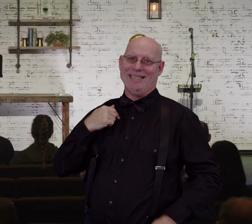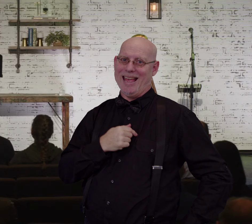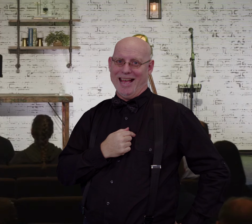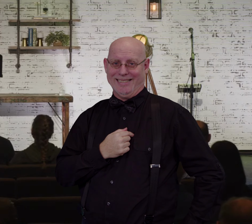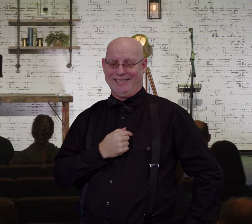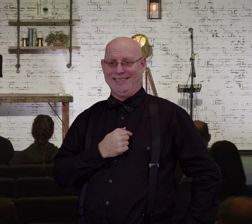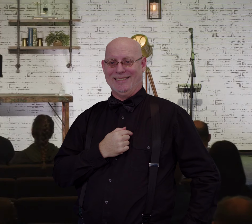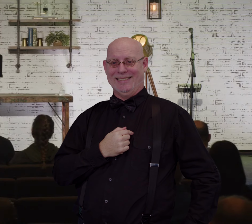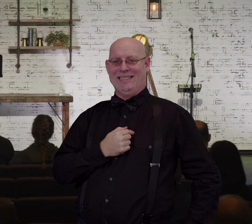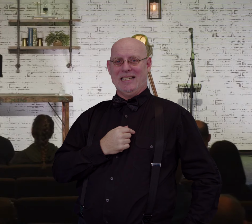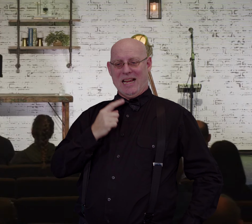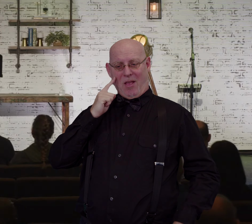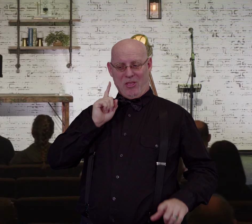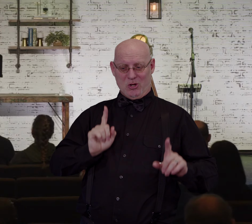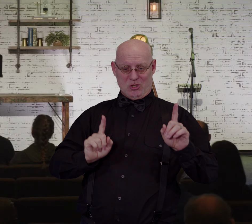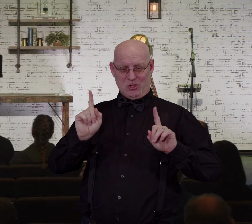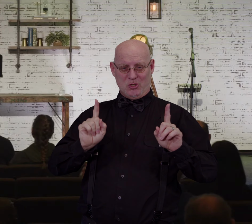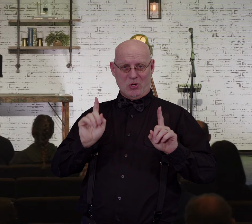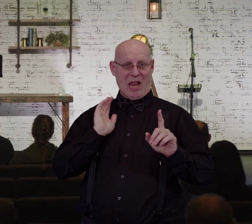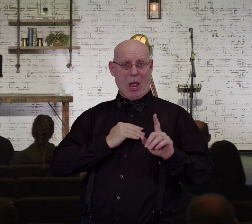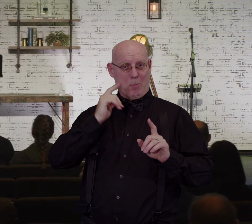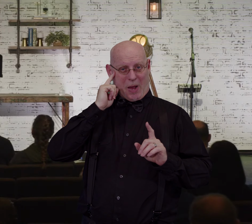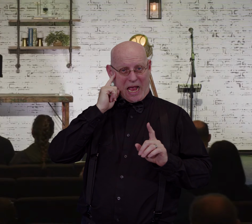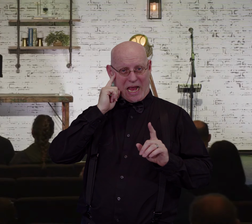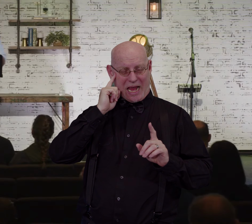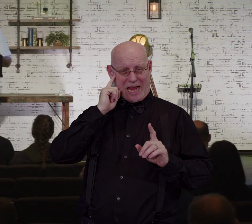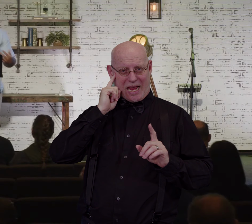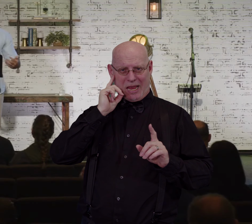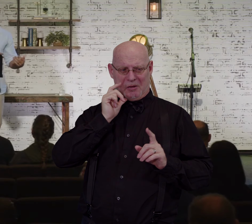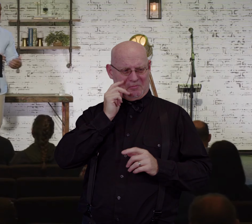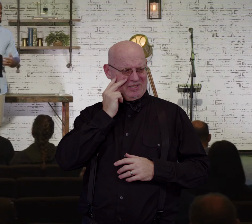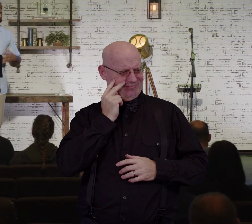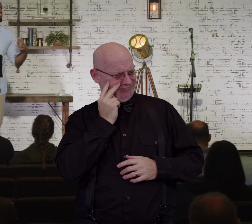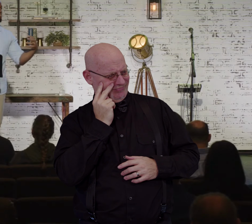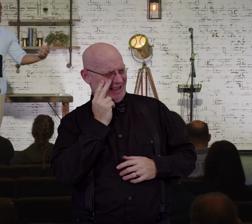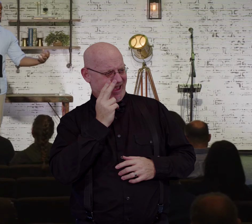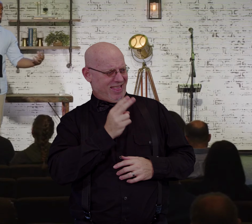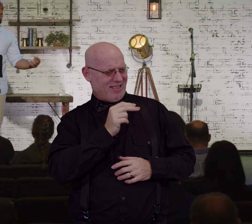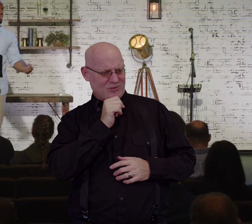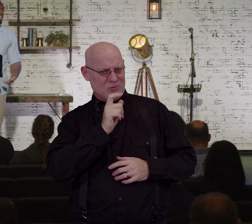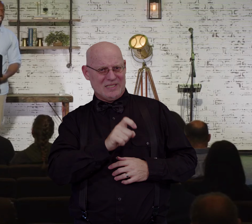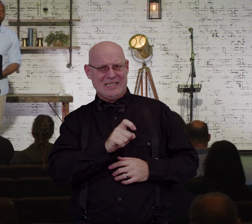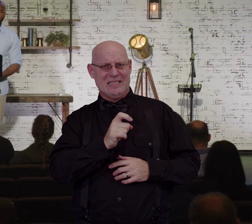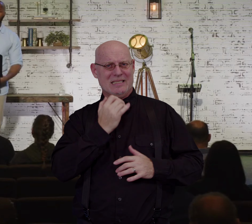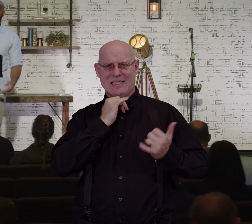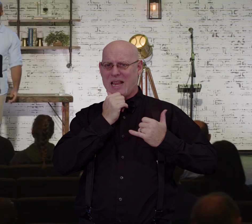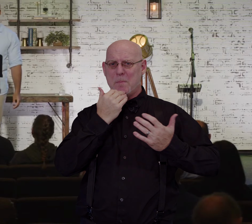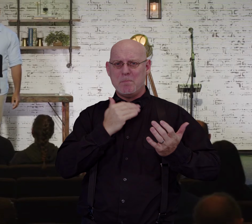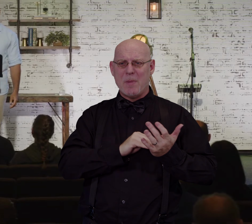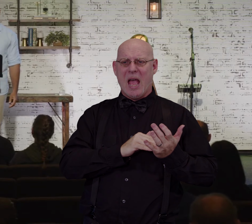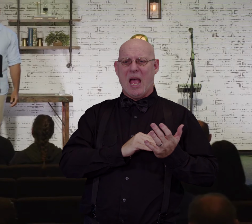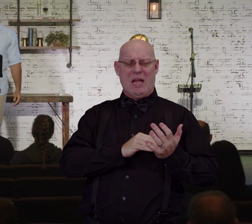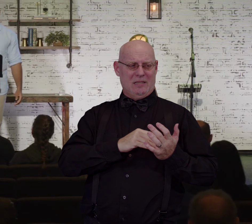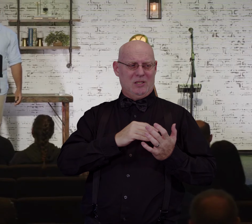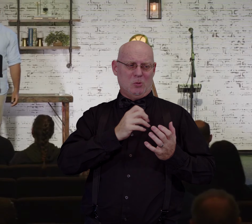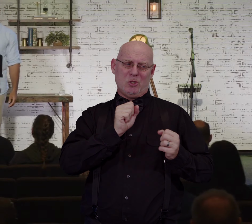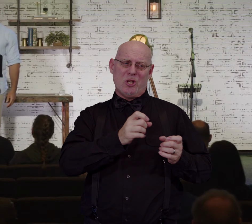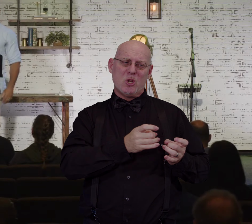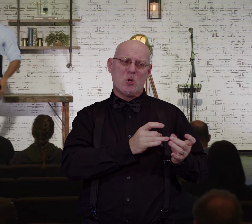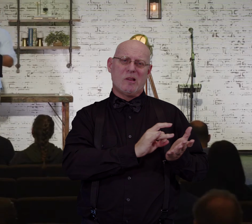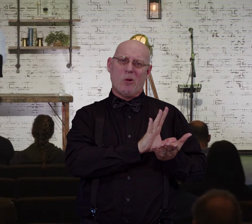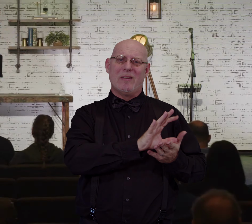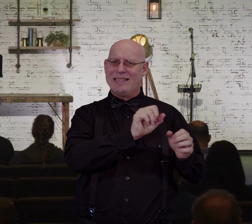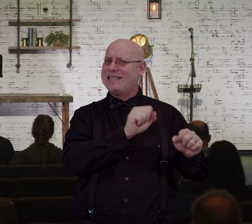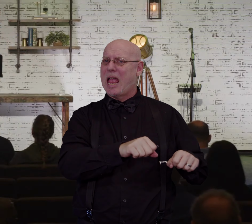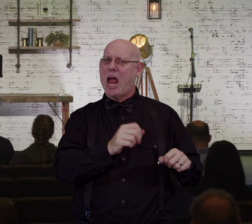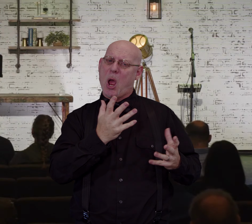us. And so I think with those two things in our mind, we don't see hell as that bad, and even more so, if we could, we would get rid of it.